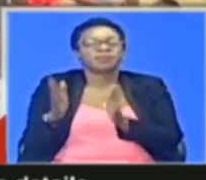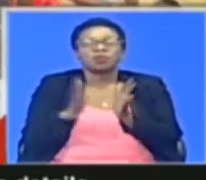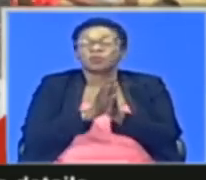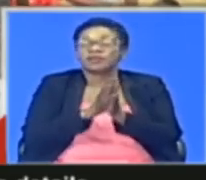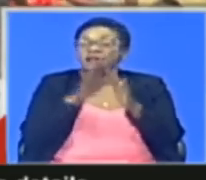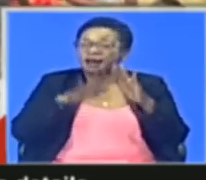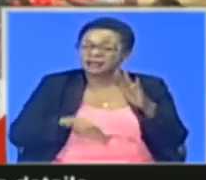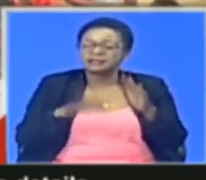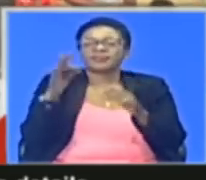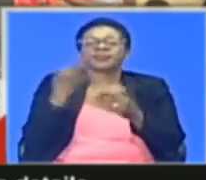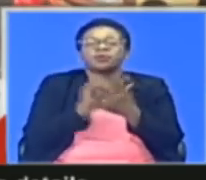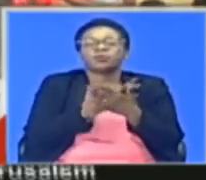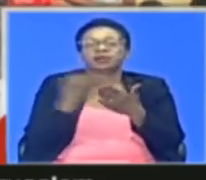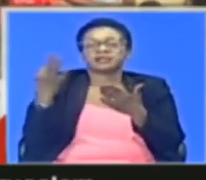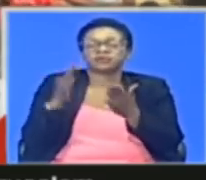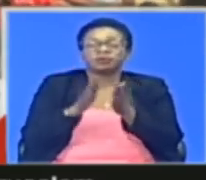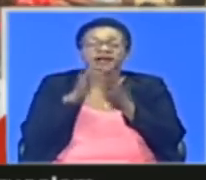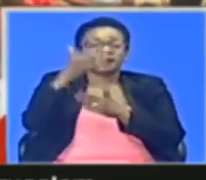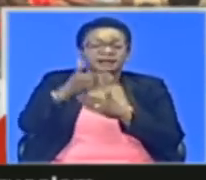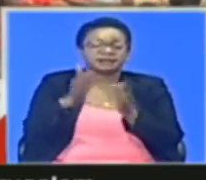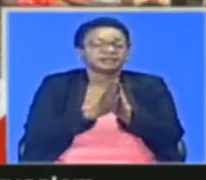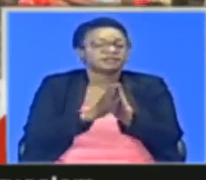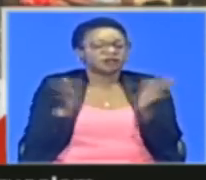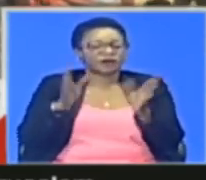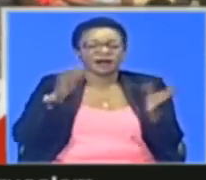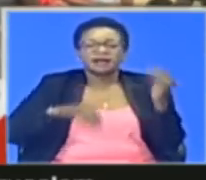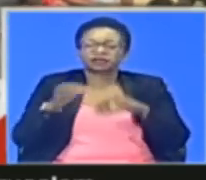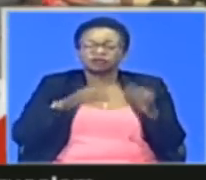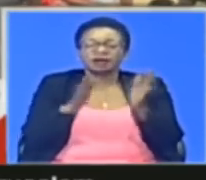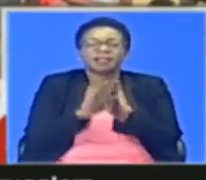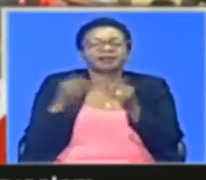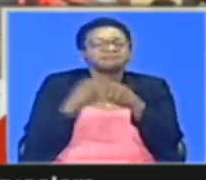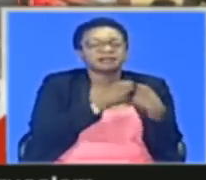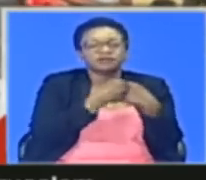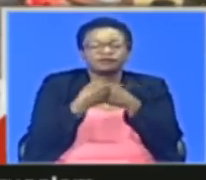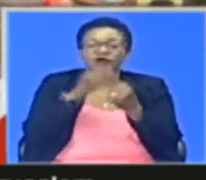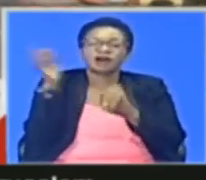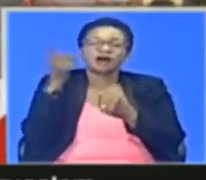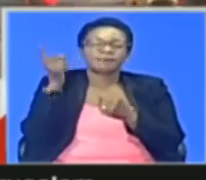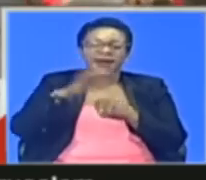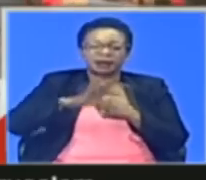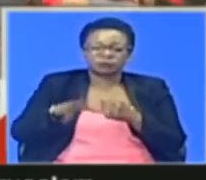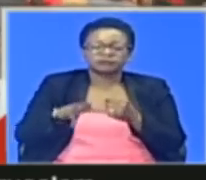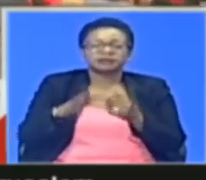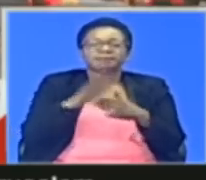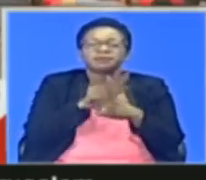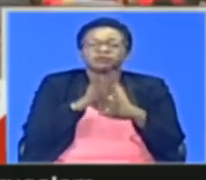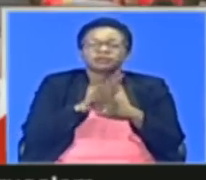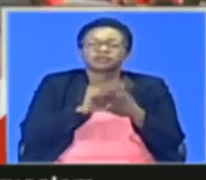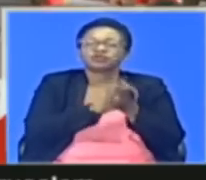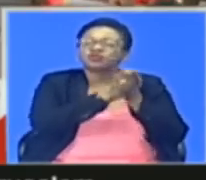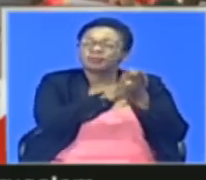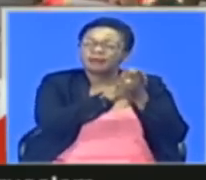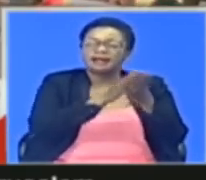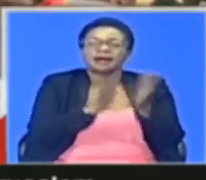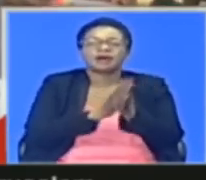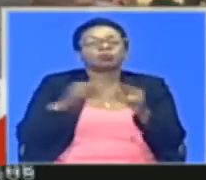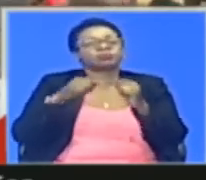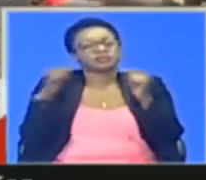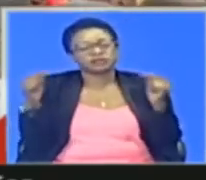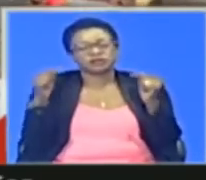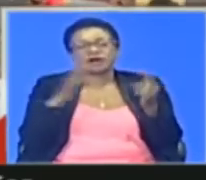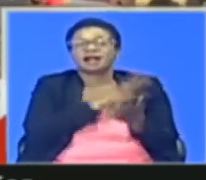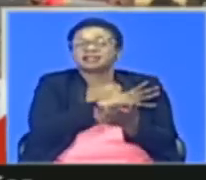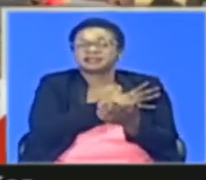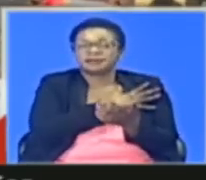next general election and the battle for Nairobi County between the ruling Jubilee Party and the opposition coalition NASA